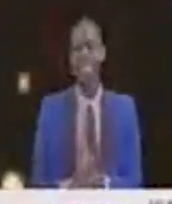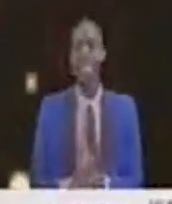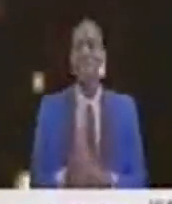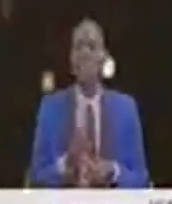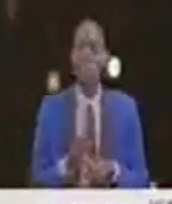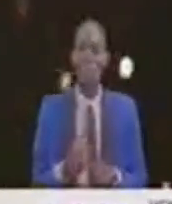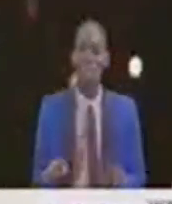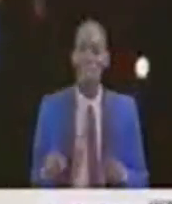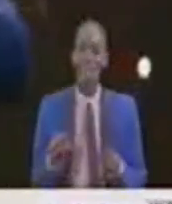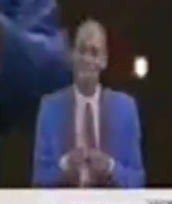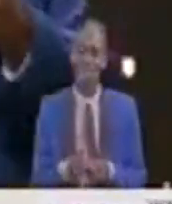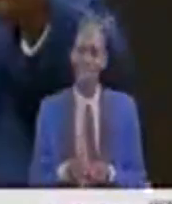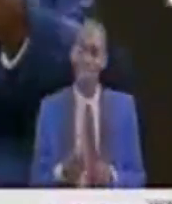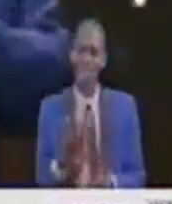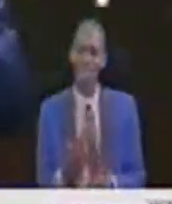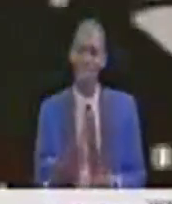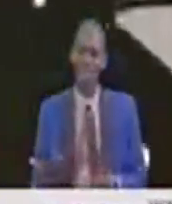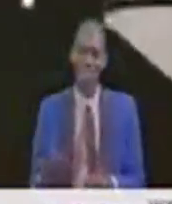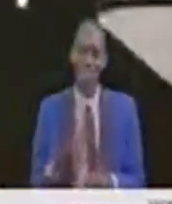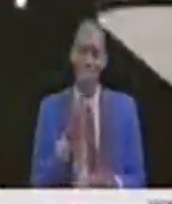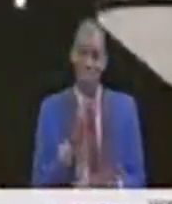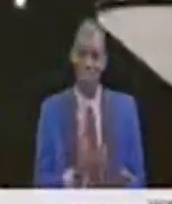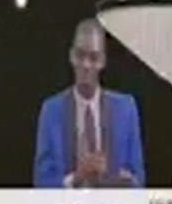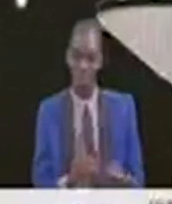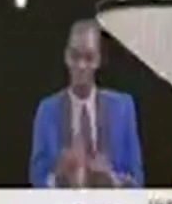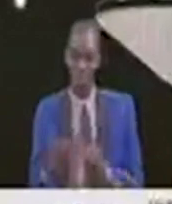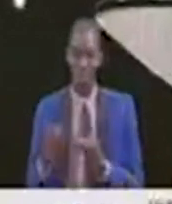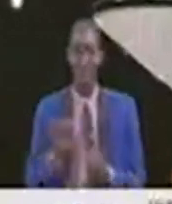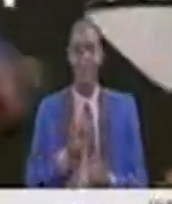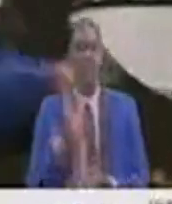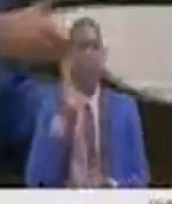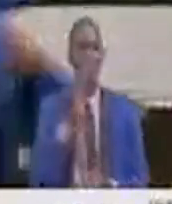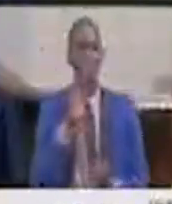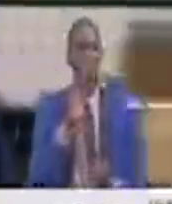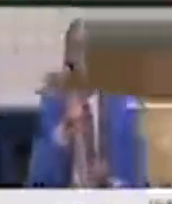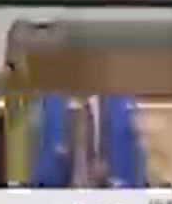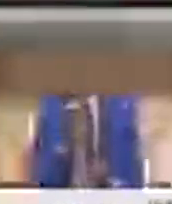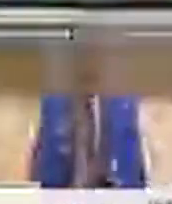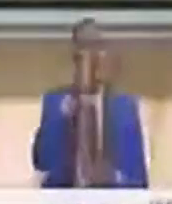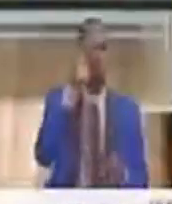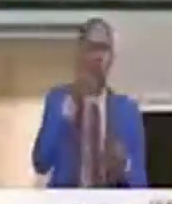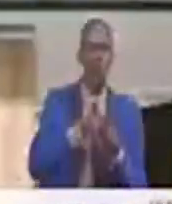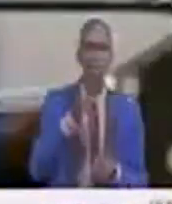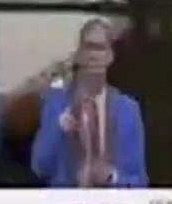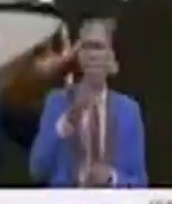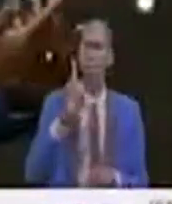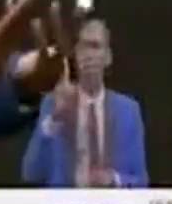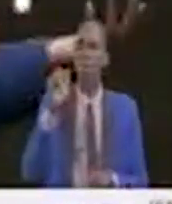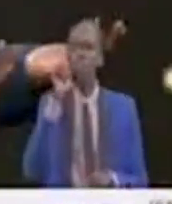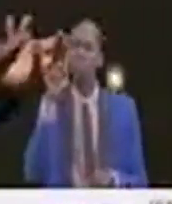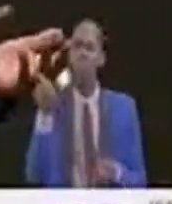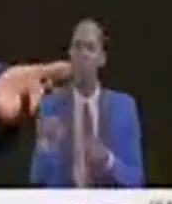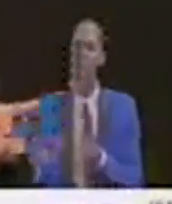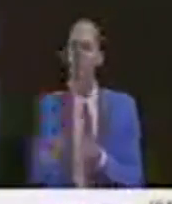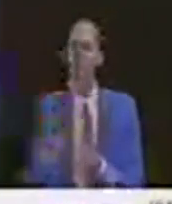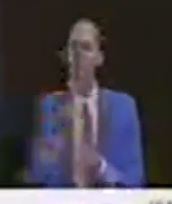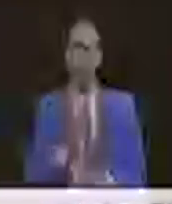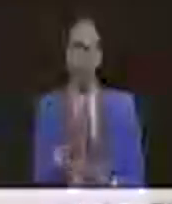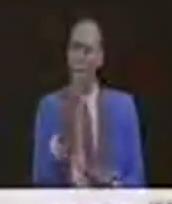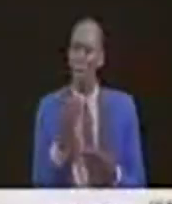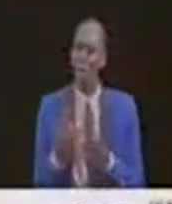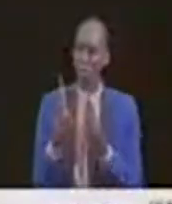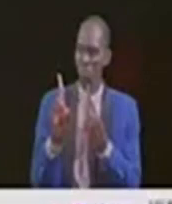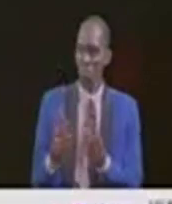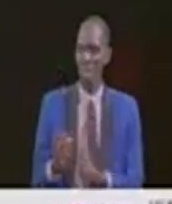things are going on, I'll be finding a brother there, sister there, and I might even try and sit